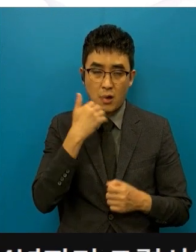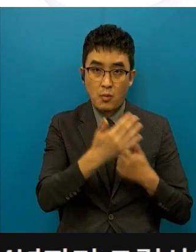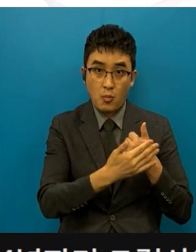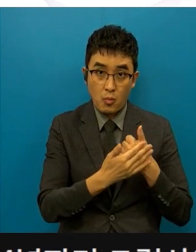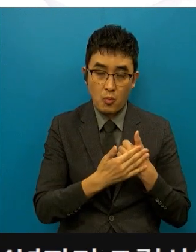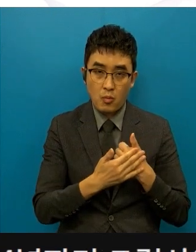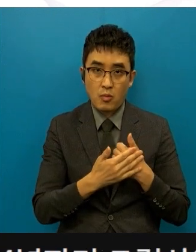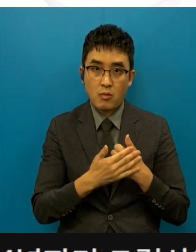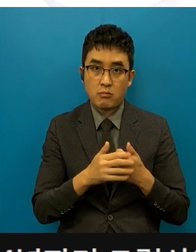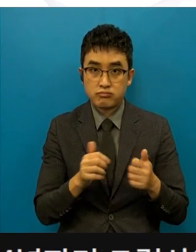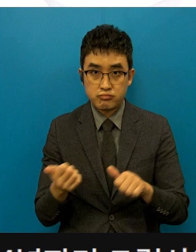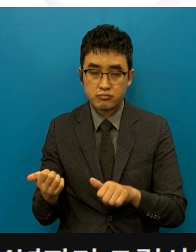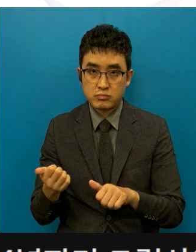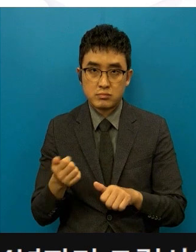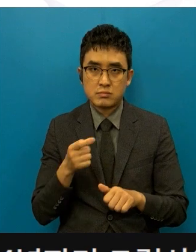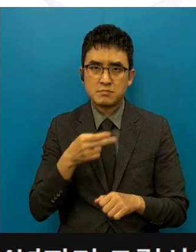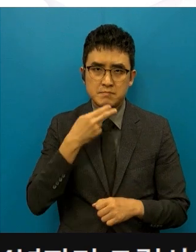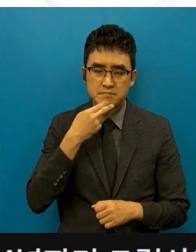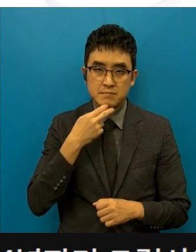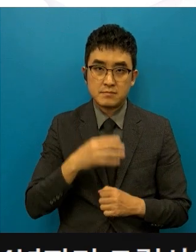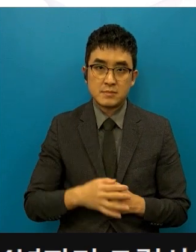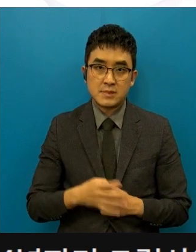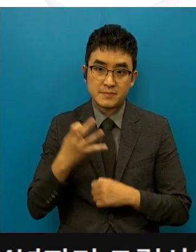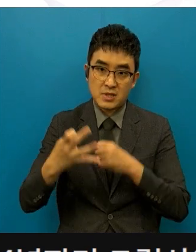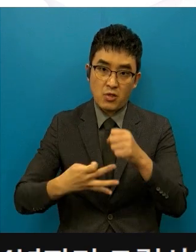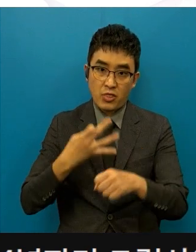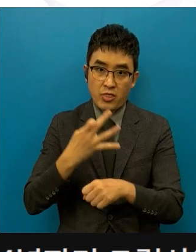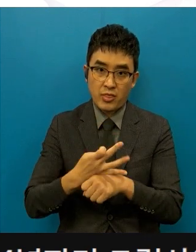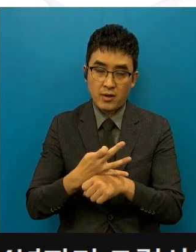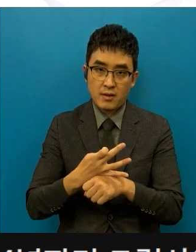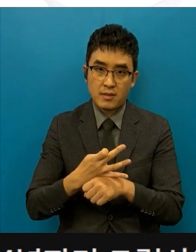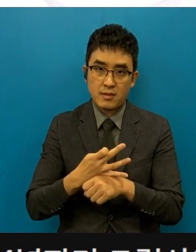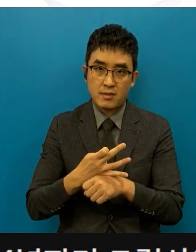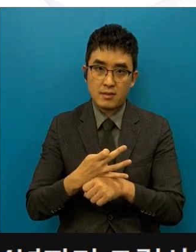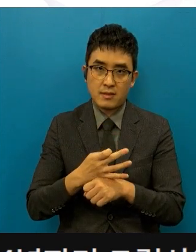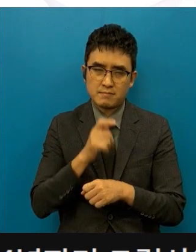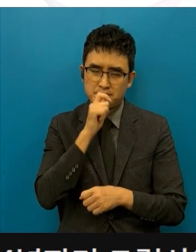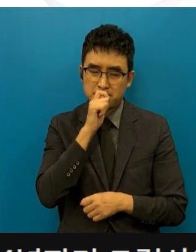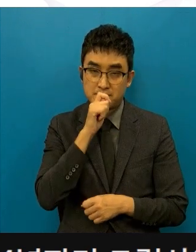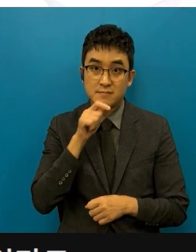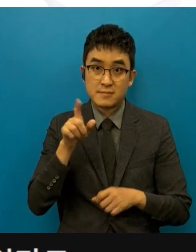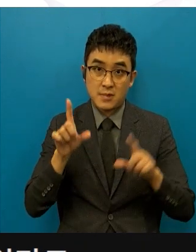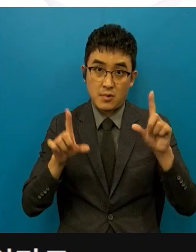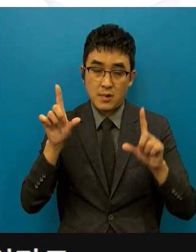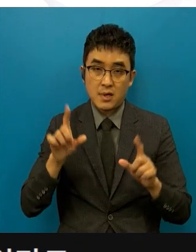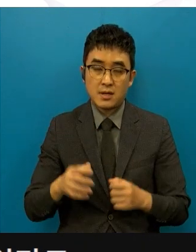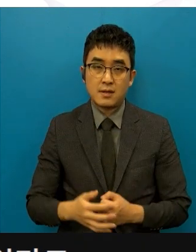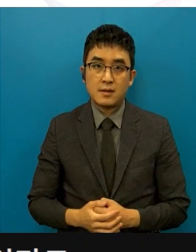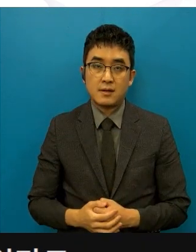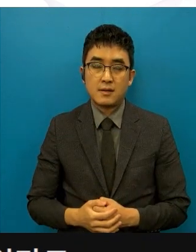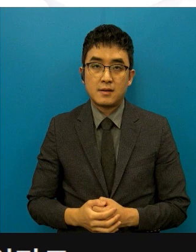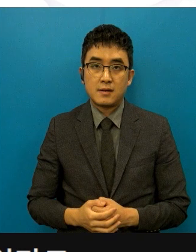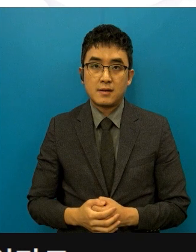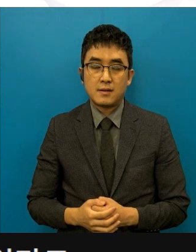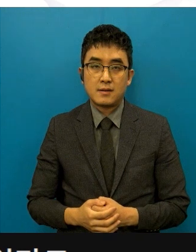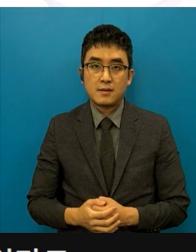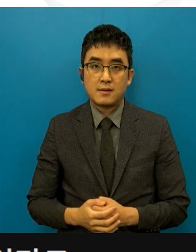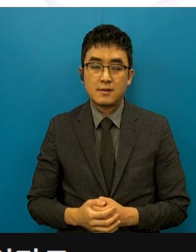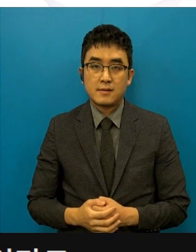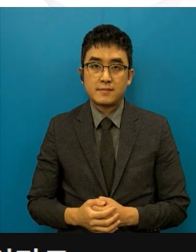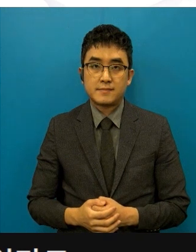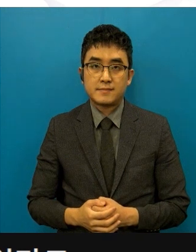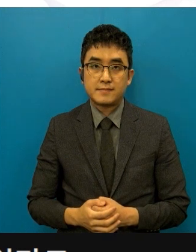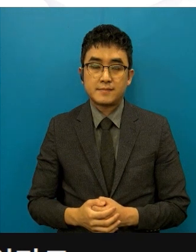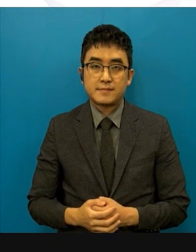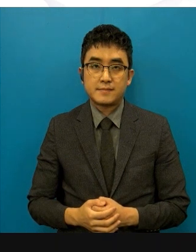and as you know, assisted suicide is practiced by prescribing sodium pentobarbital, which